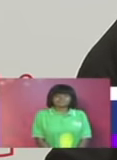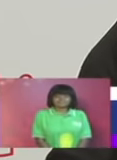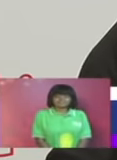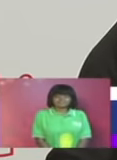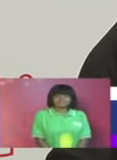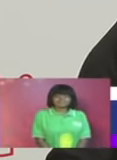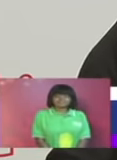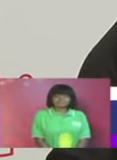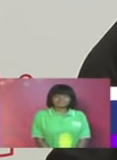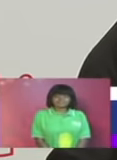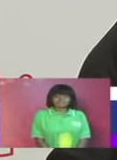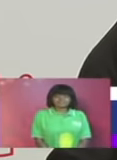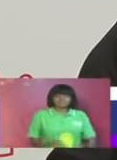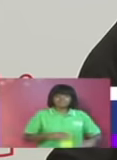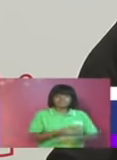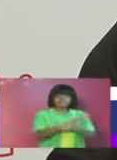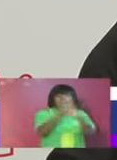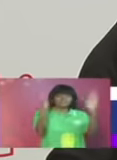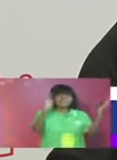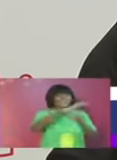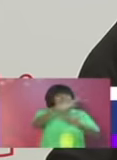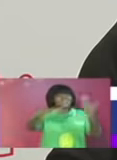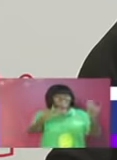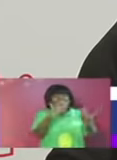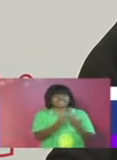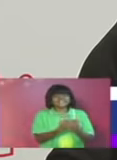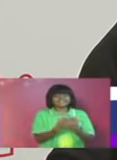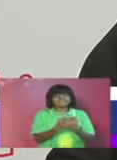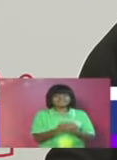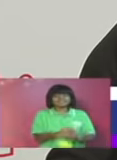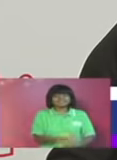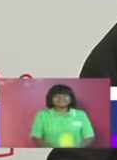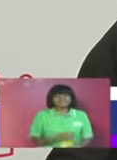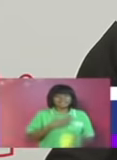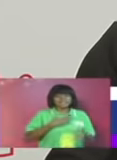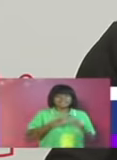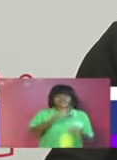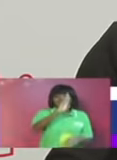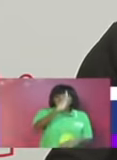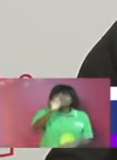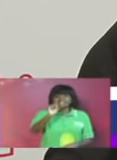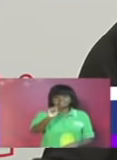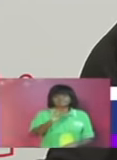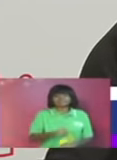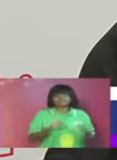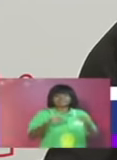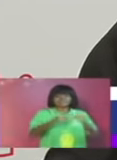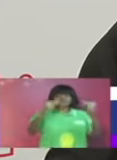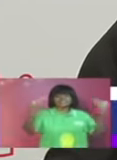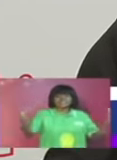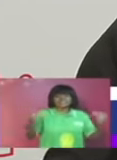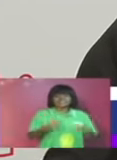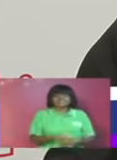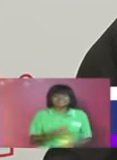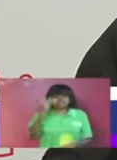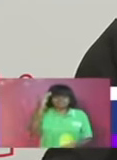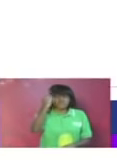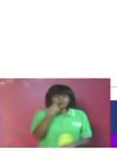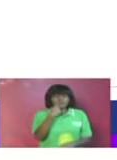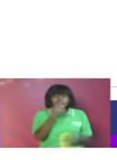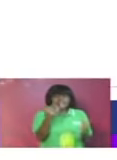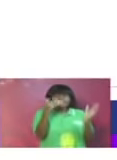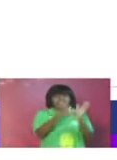Hi, good morning all. Renuka Singh at the Trinidad Guardian. Minister, I know we've discussed this several times, but there seems to be some misunderstanding